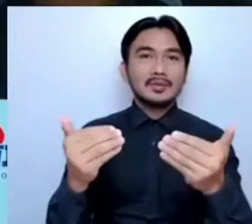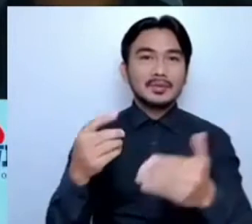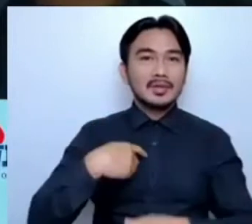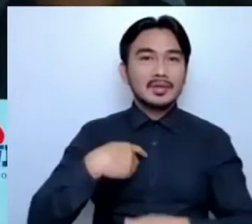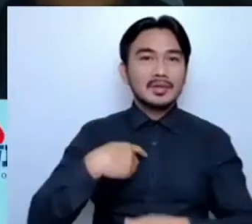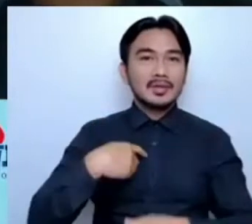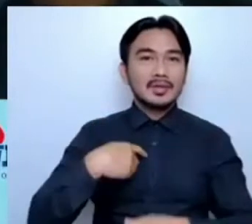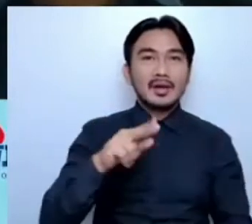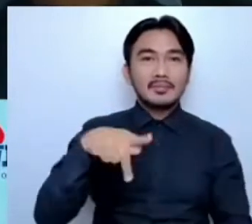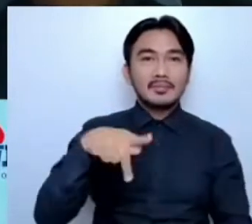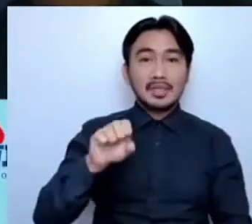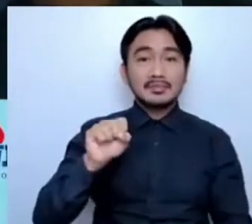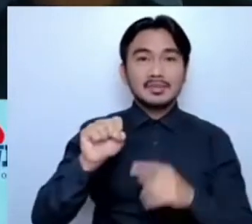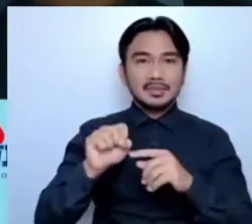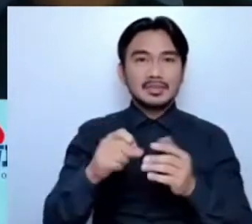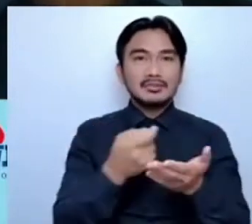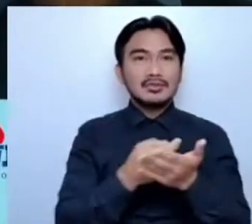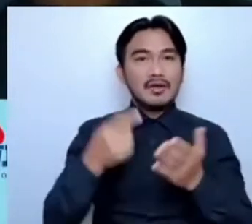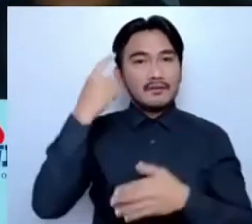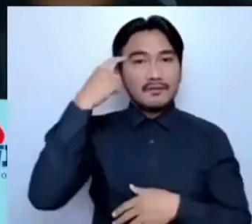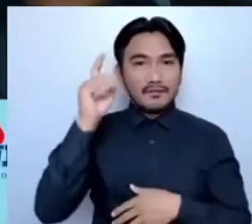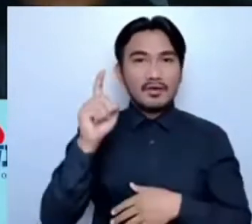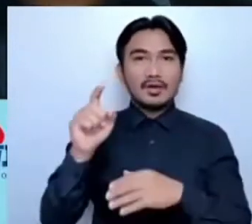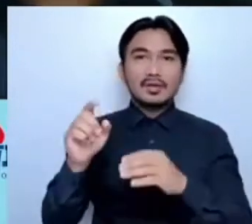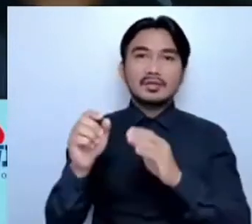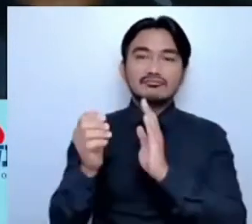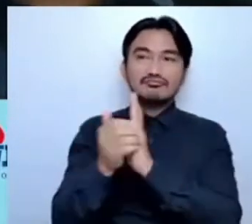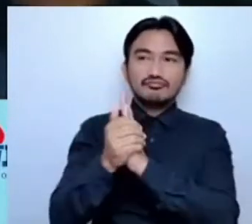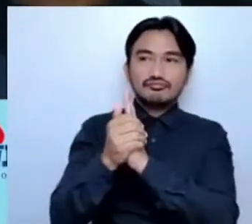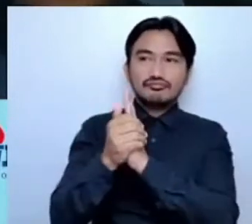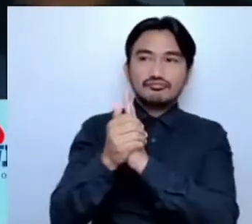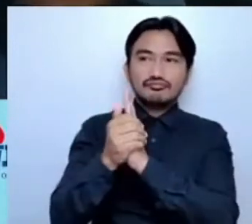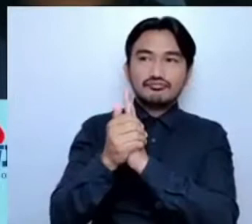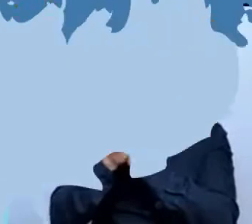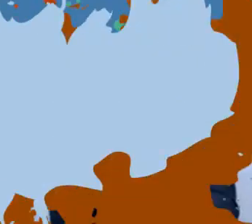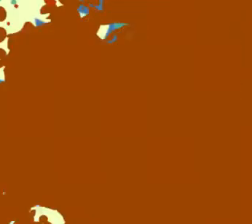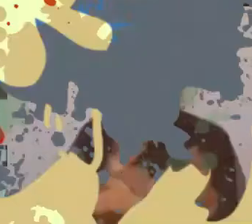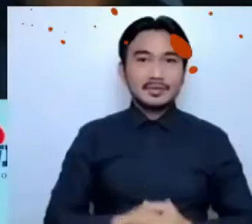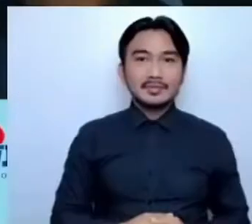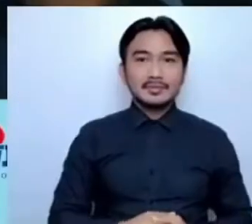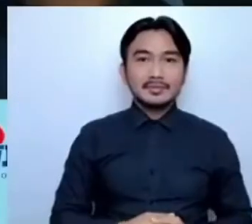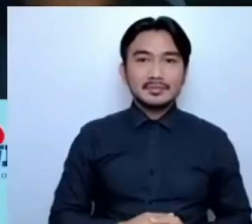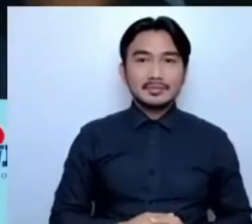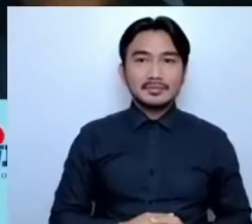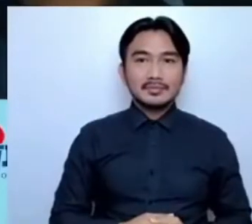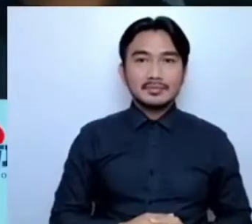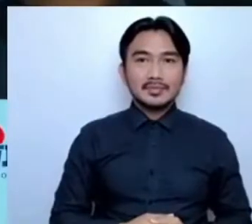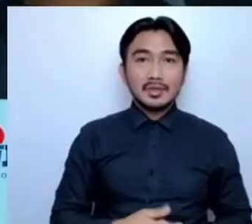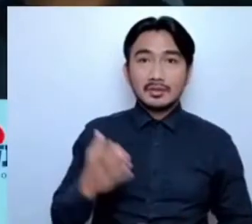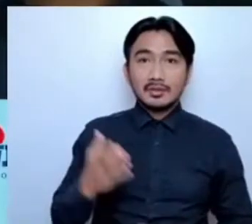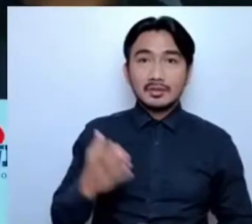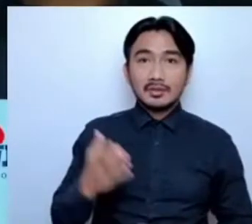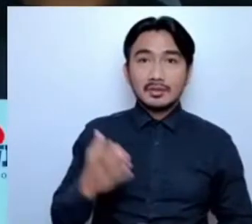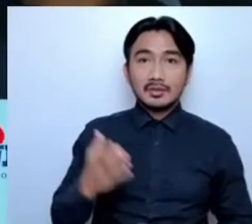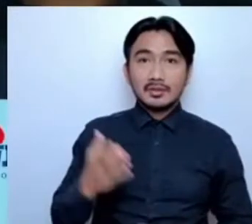tool for proficient and highly proficient teachers. On your screen now